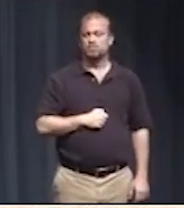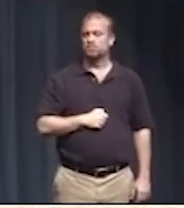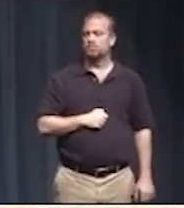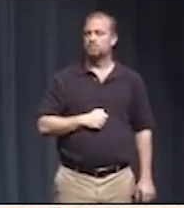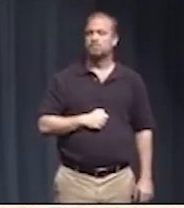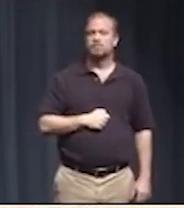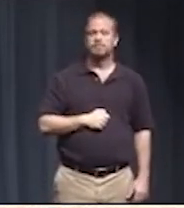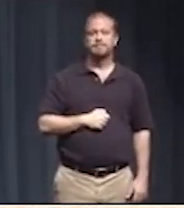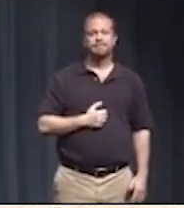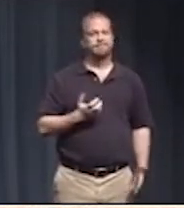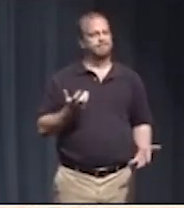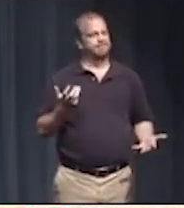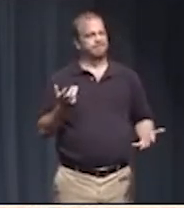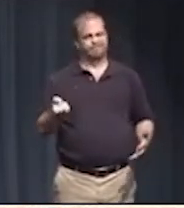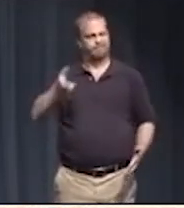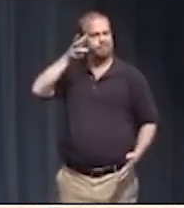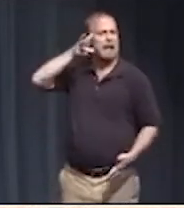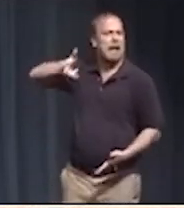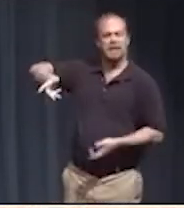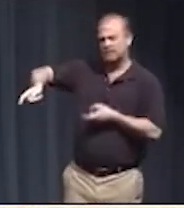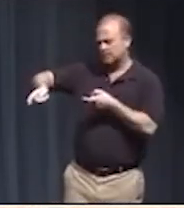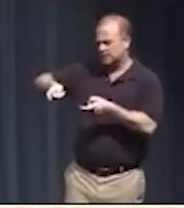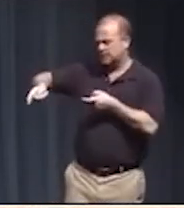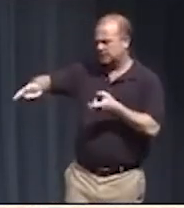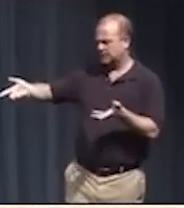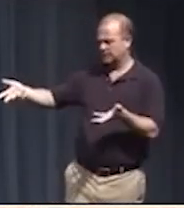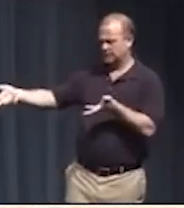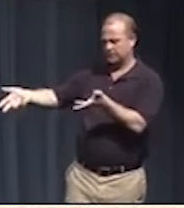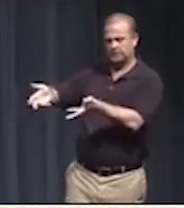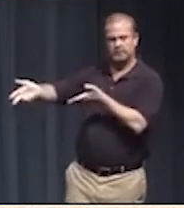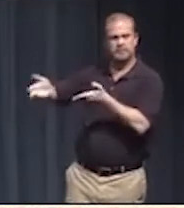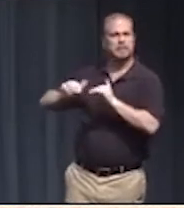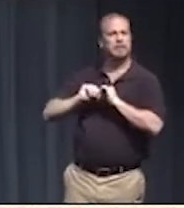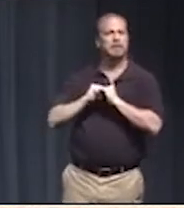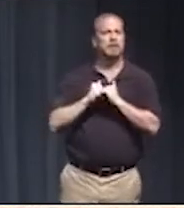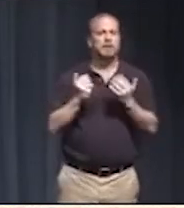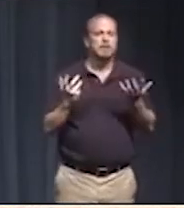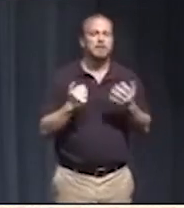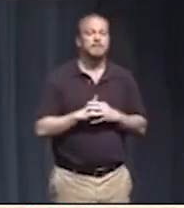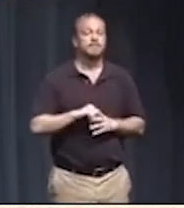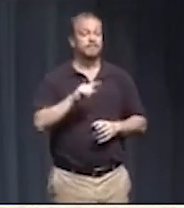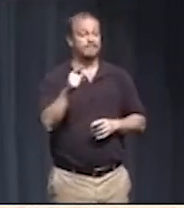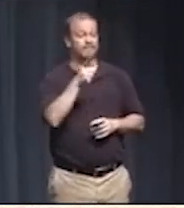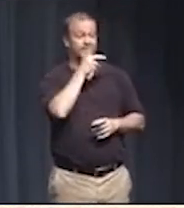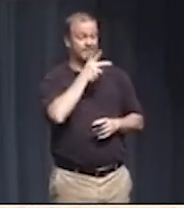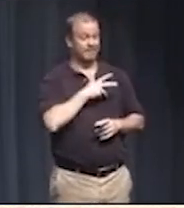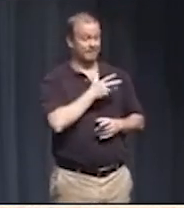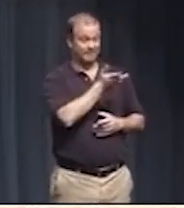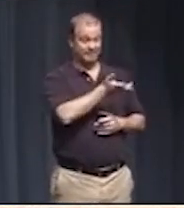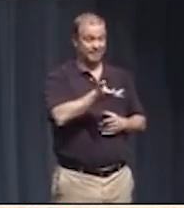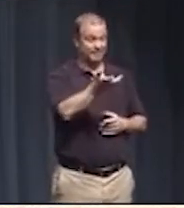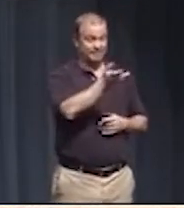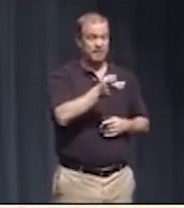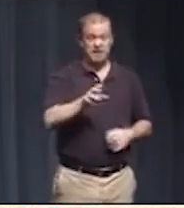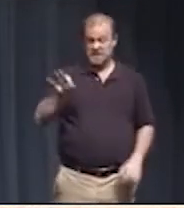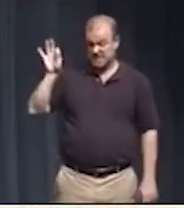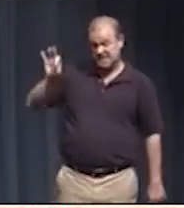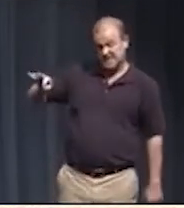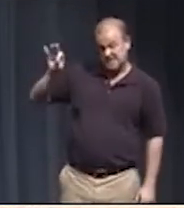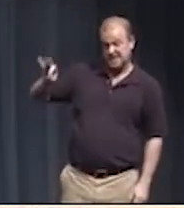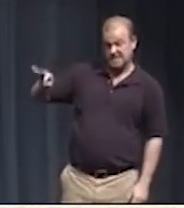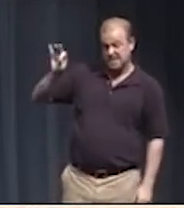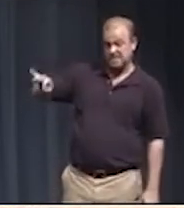But how do you deal with dad? How do you deal with a guy? First off, ladies, don't lecture.